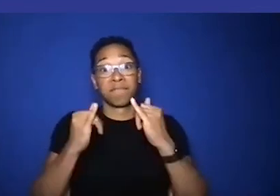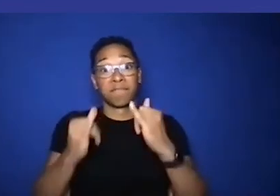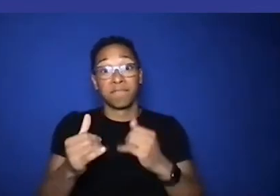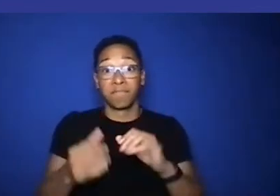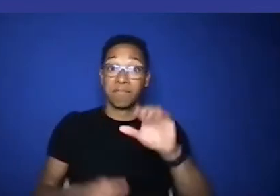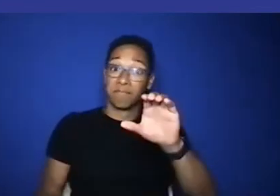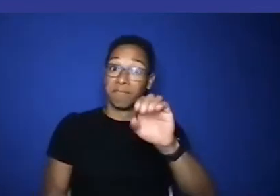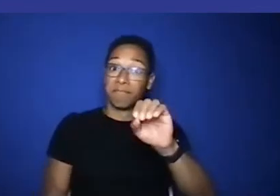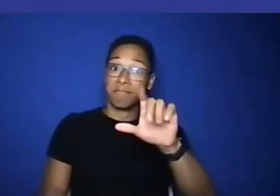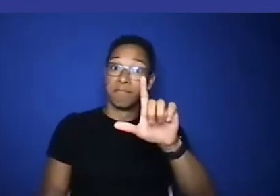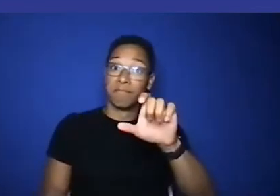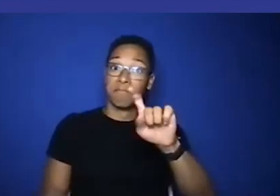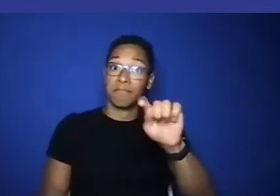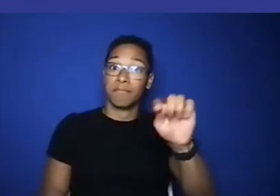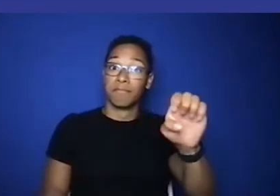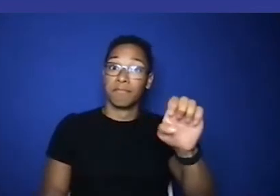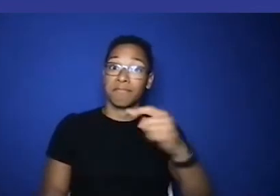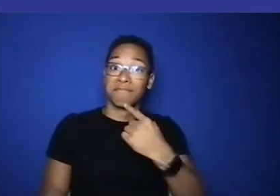like